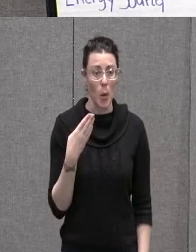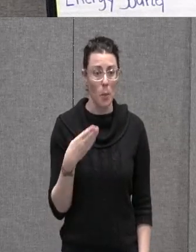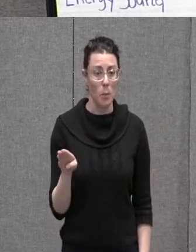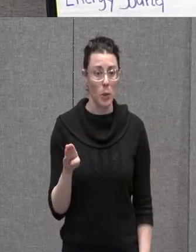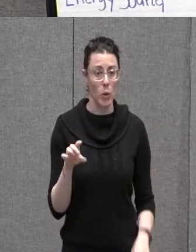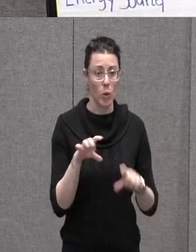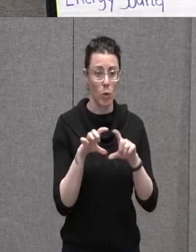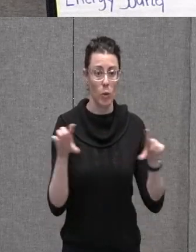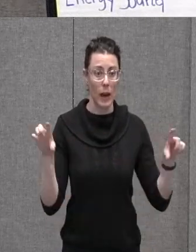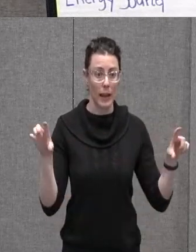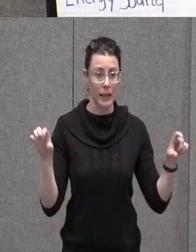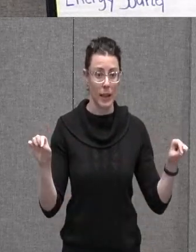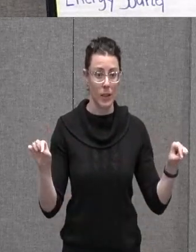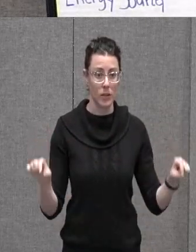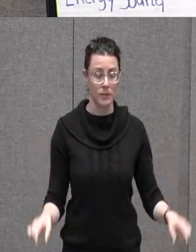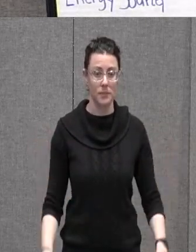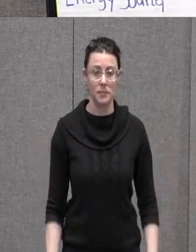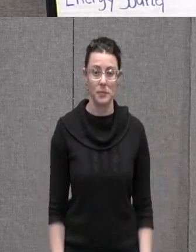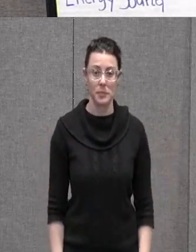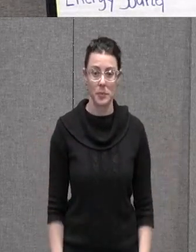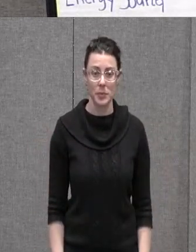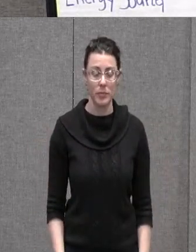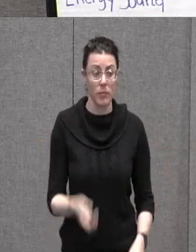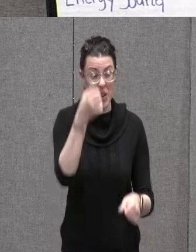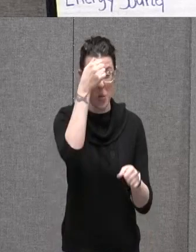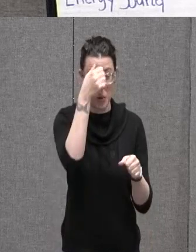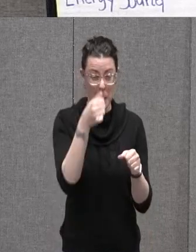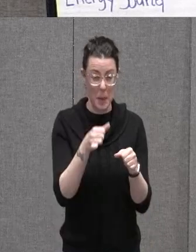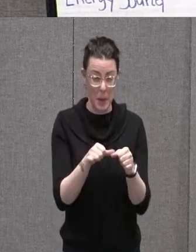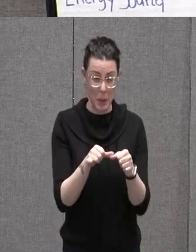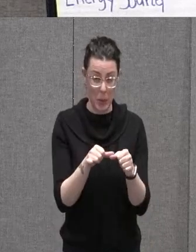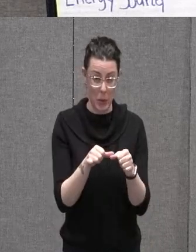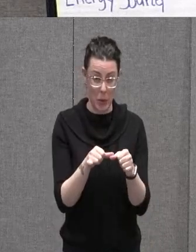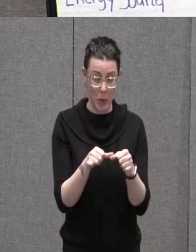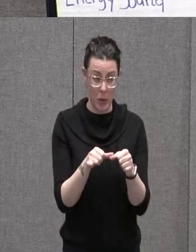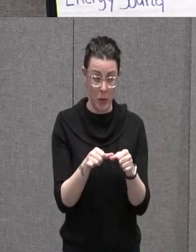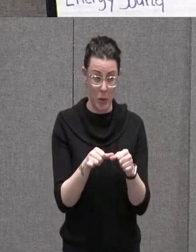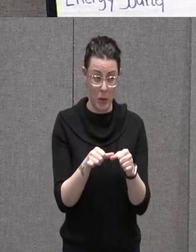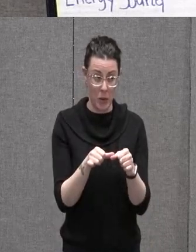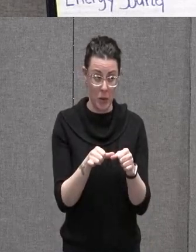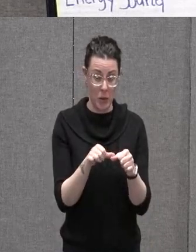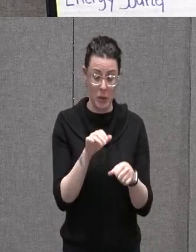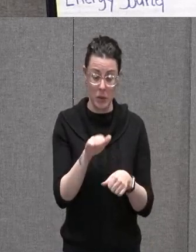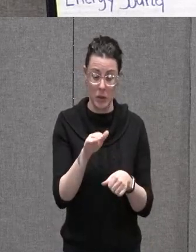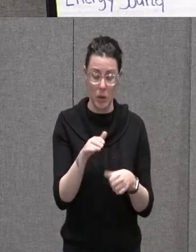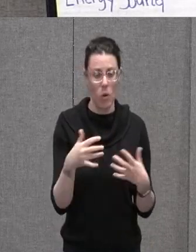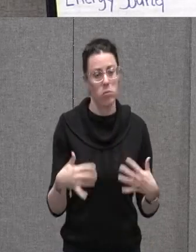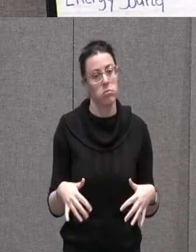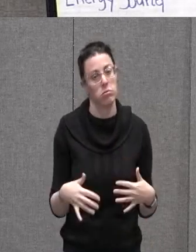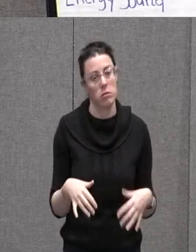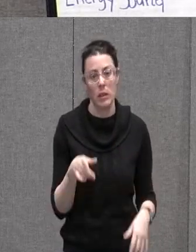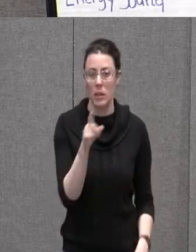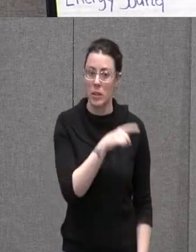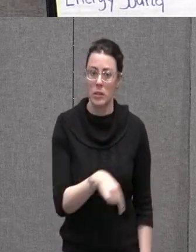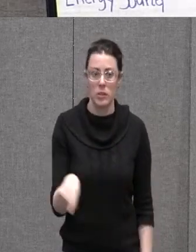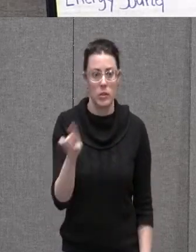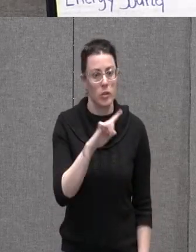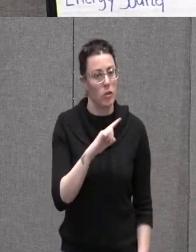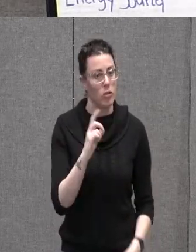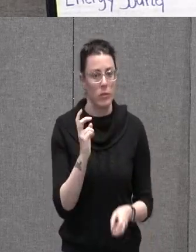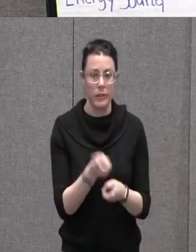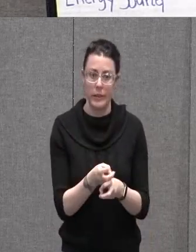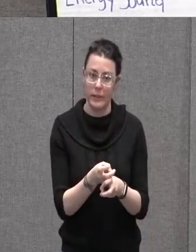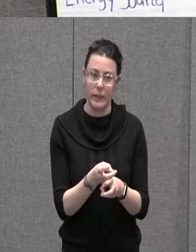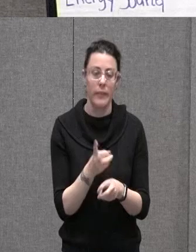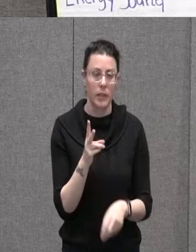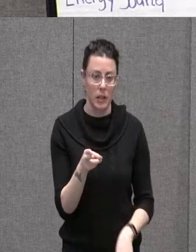rectangle. Okay, and remember if we, circles are hard to cut. Oh, yeah. Oh man, circles are hard to